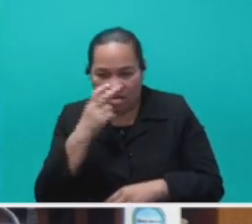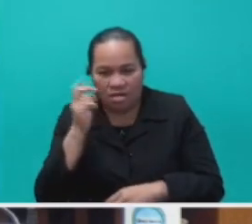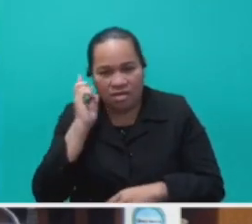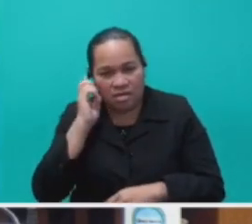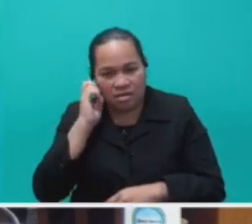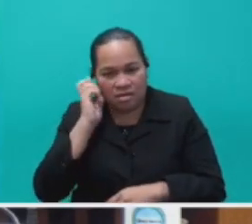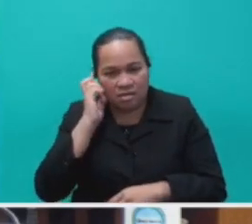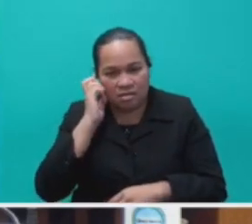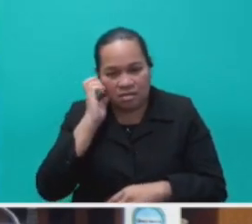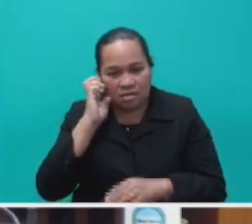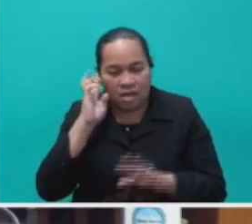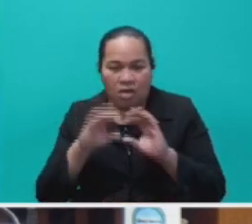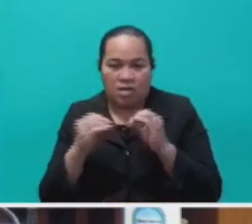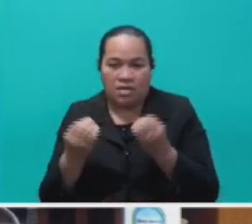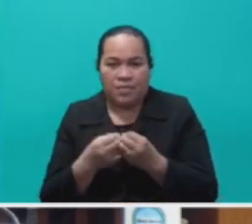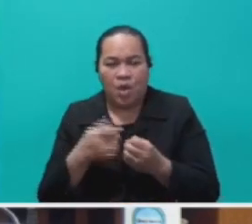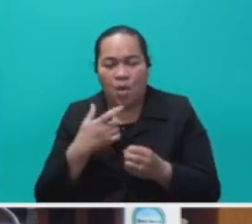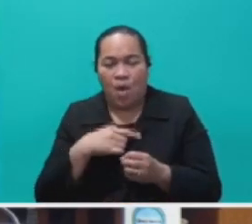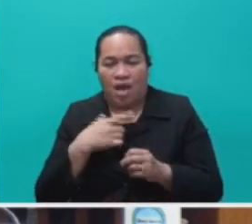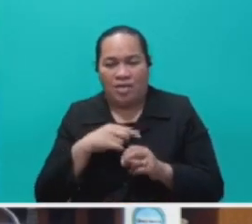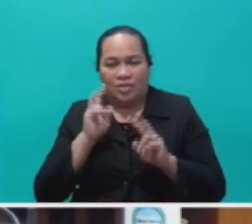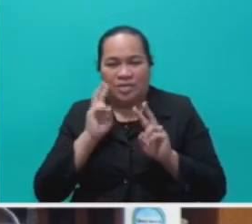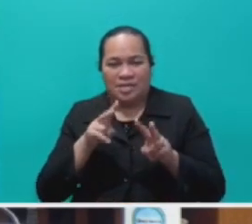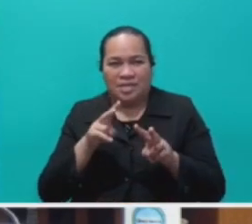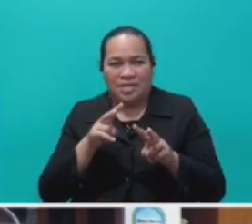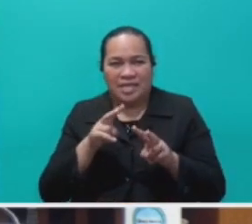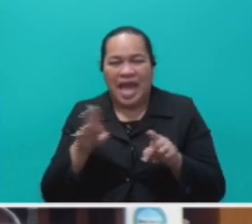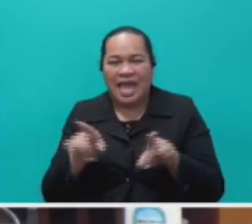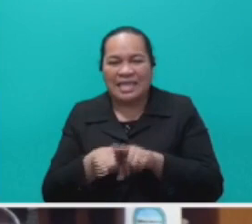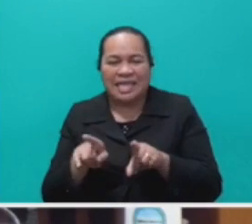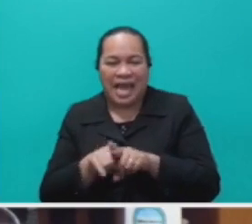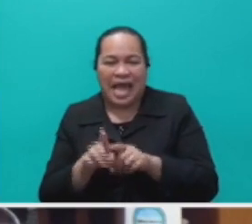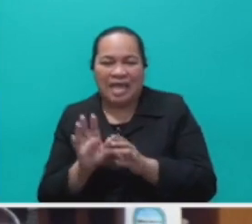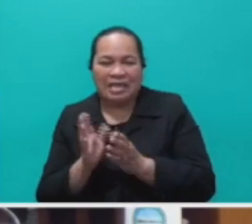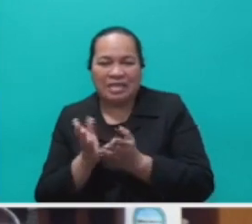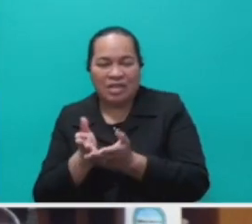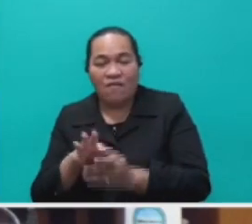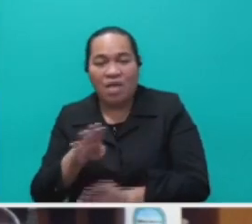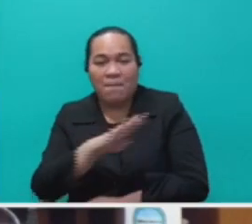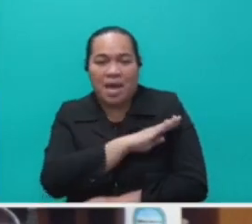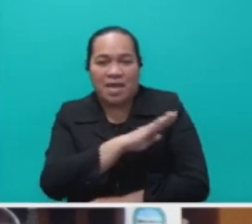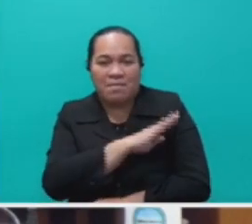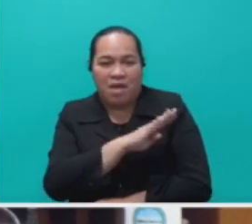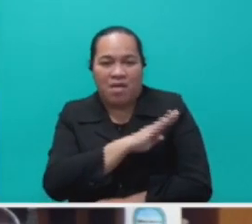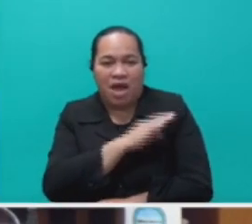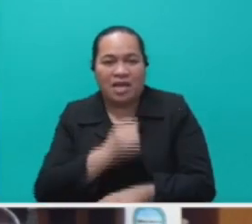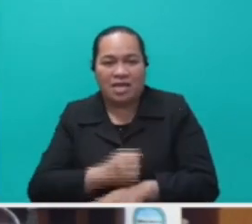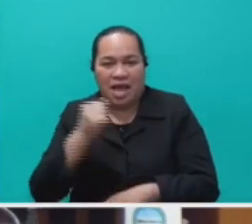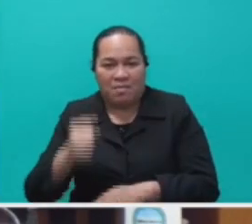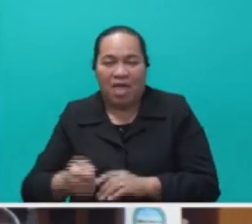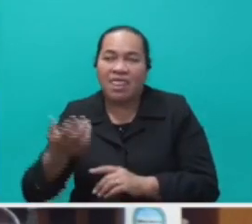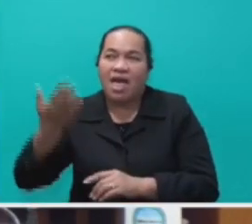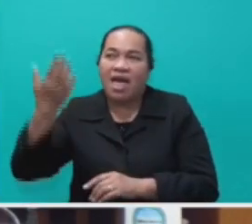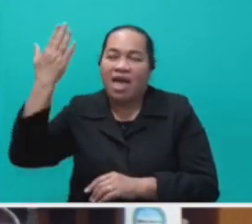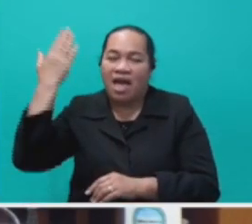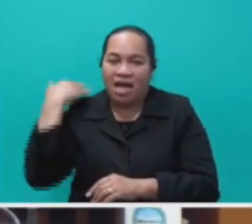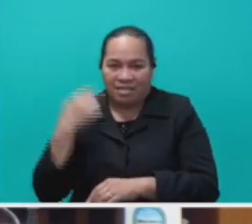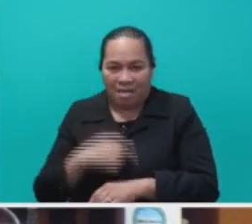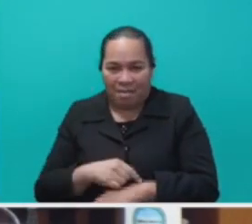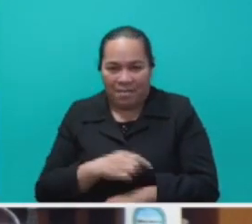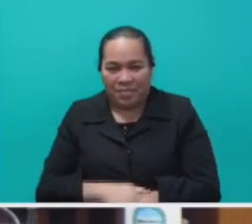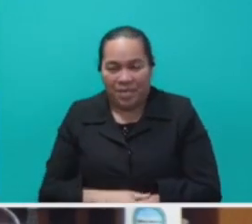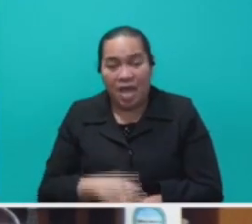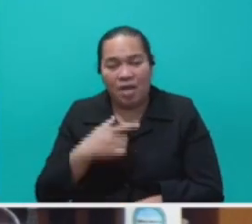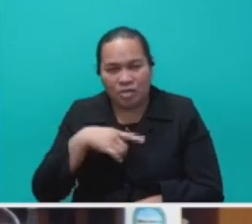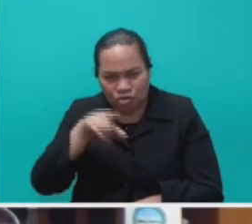body was it was seen to be a flagship of the Bainimarama government at that time. Because